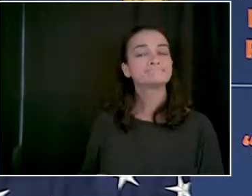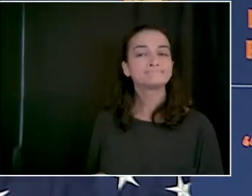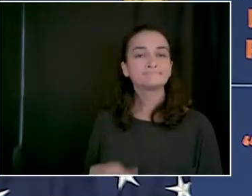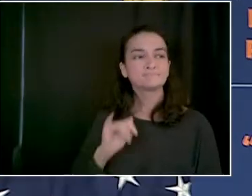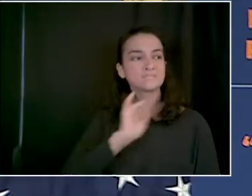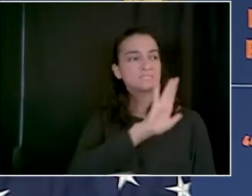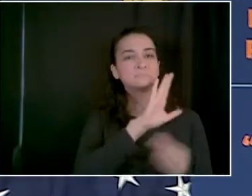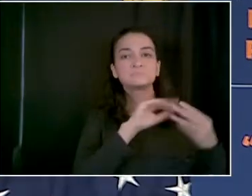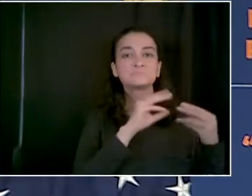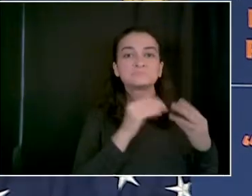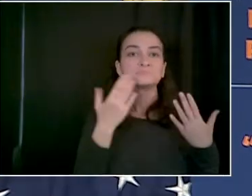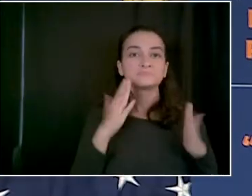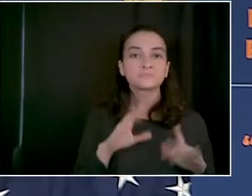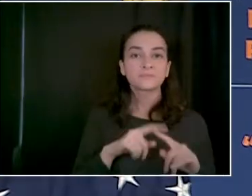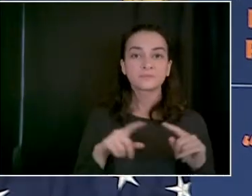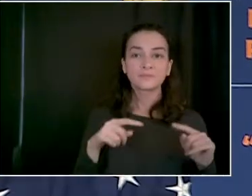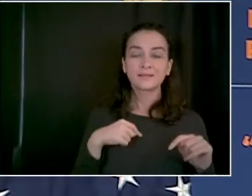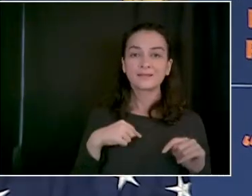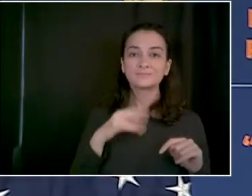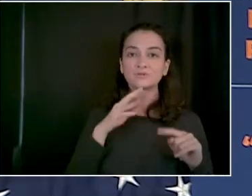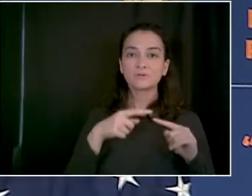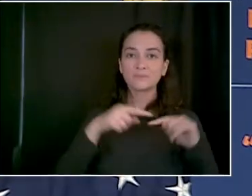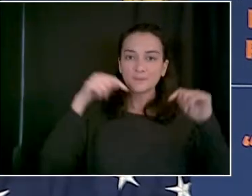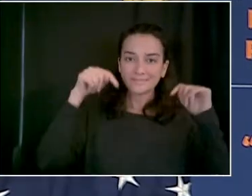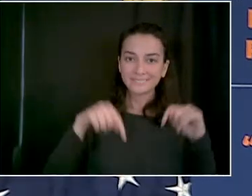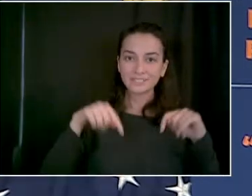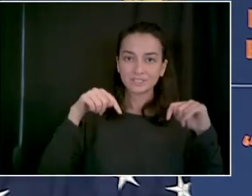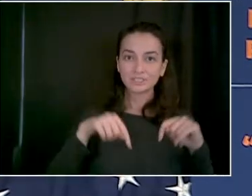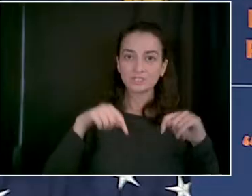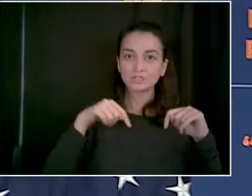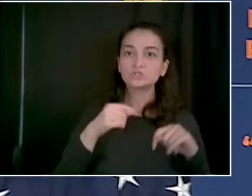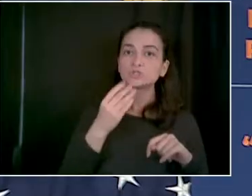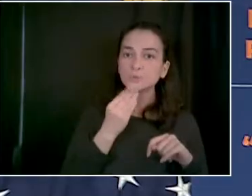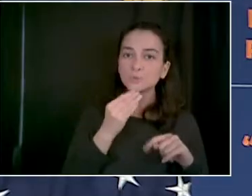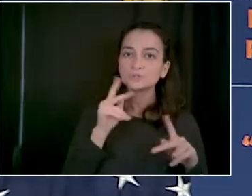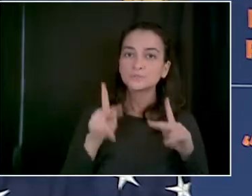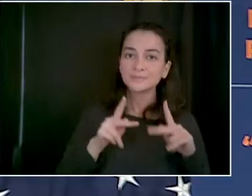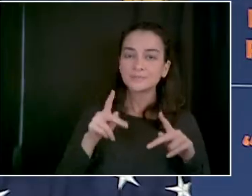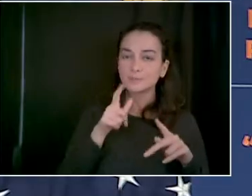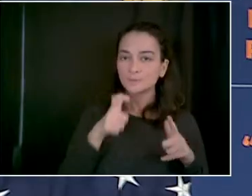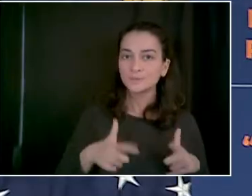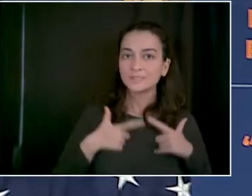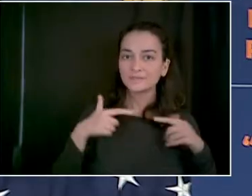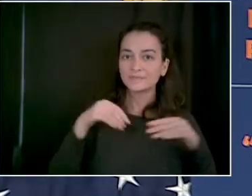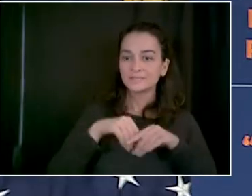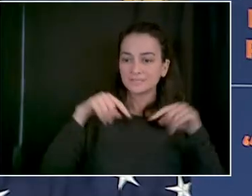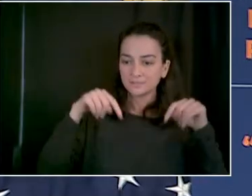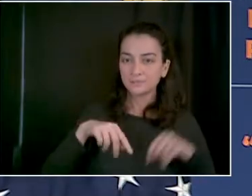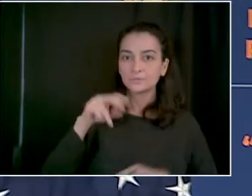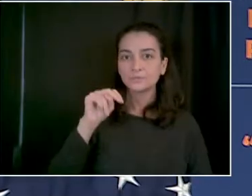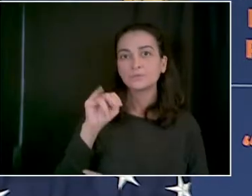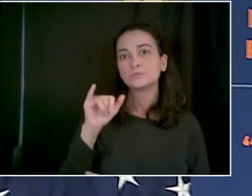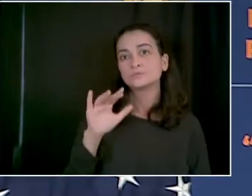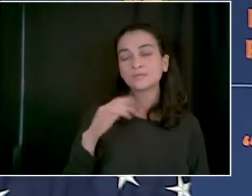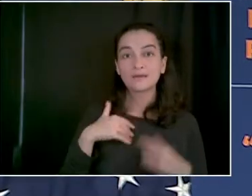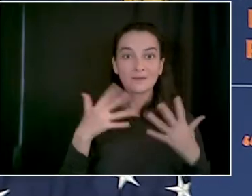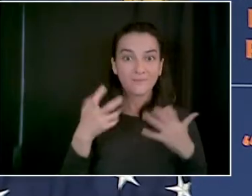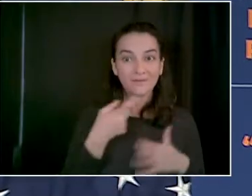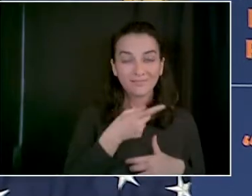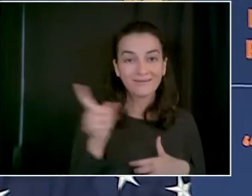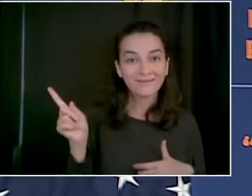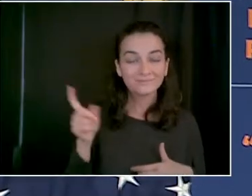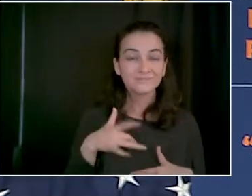feel safe, as well as all New Yorkers. This is a city where we don't support